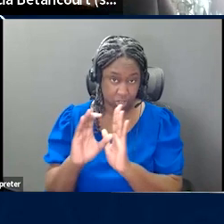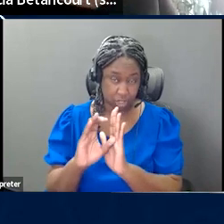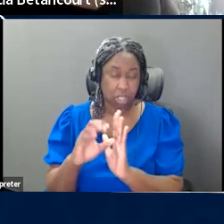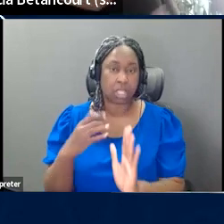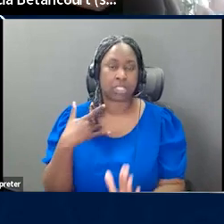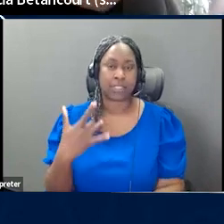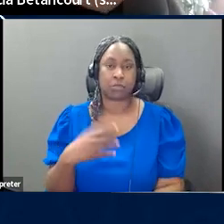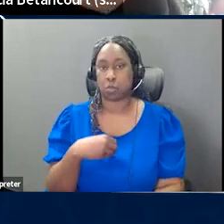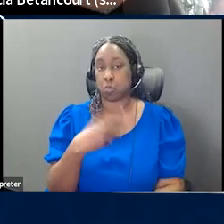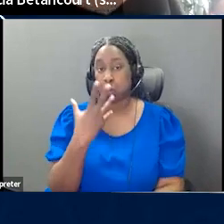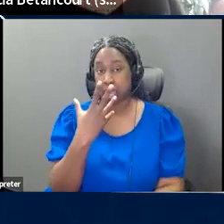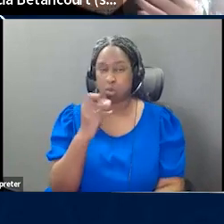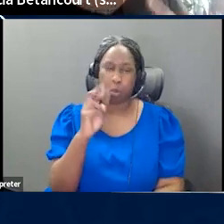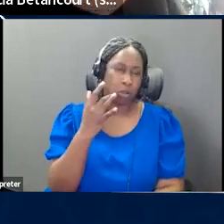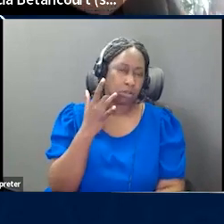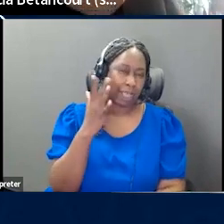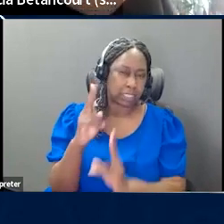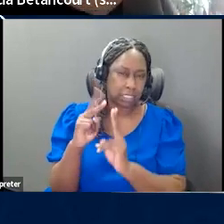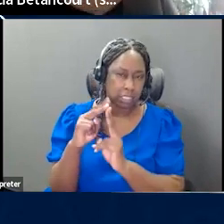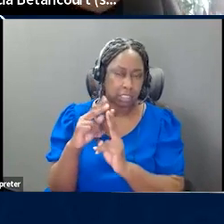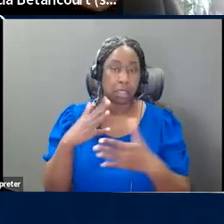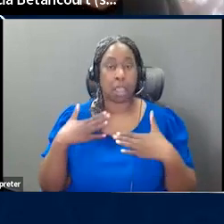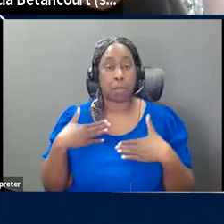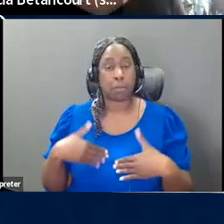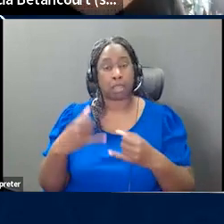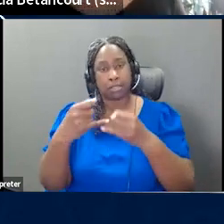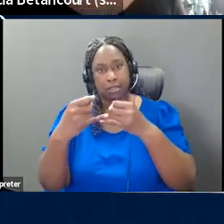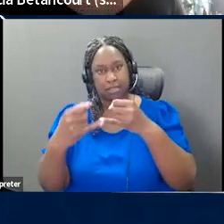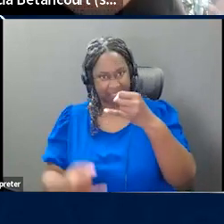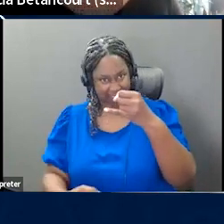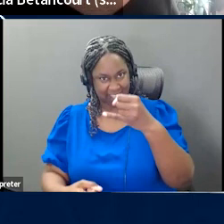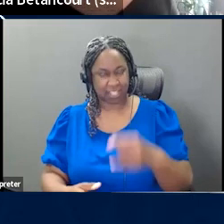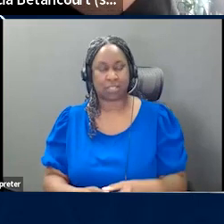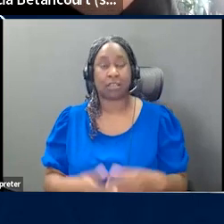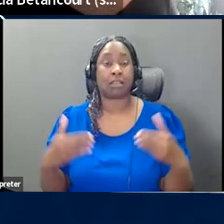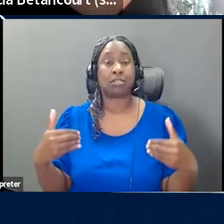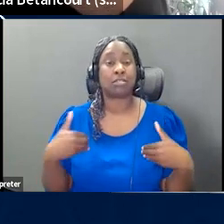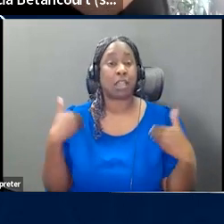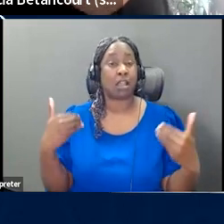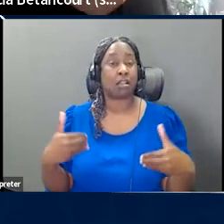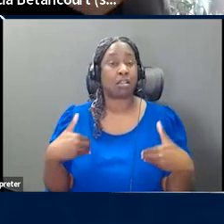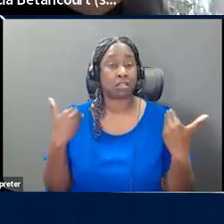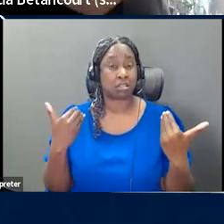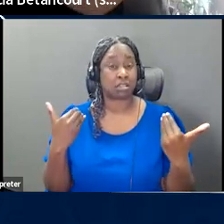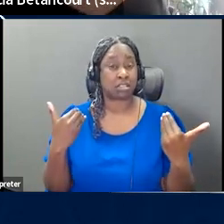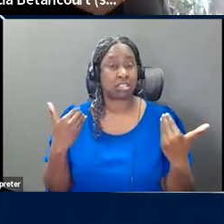light-skinned, thin, typically a thin body type, young, conventionally